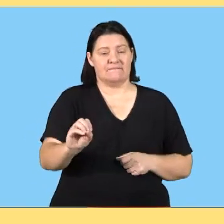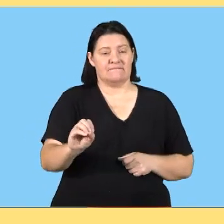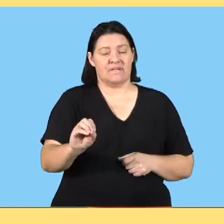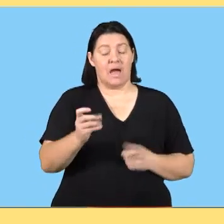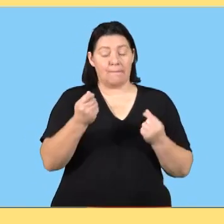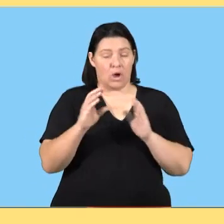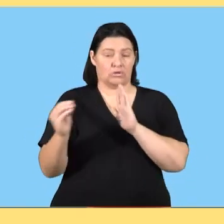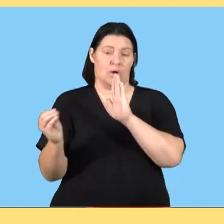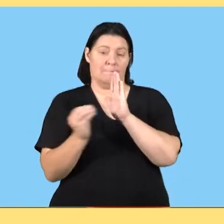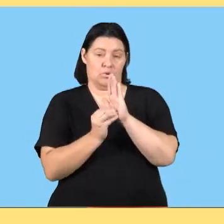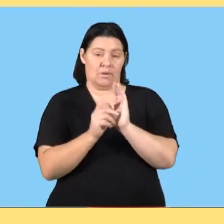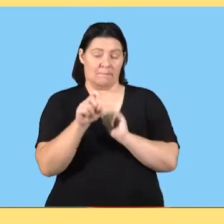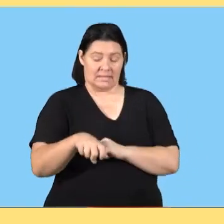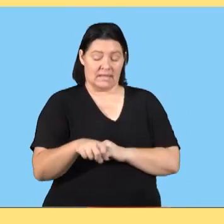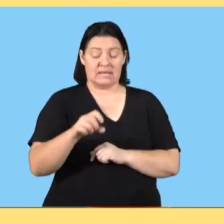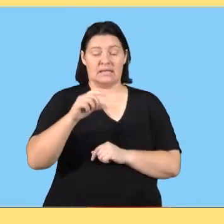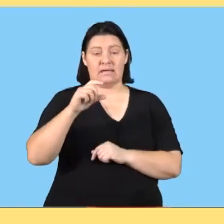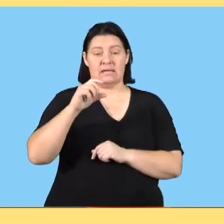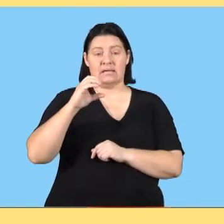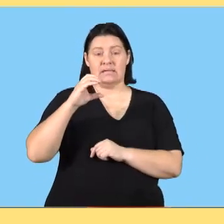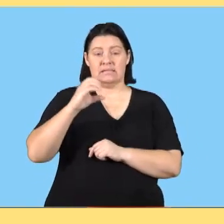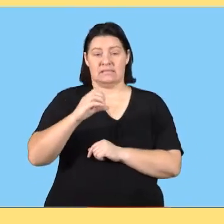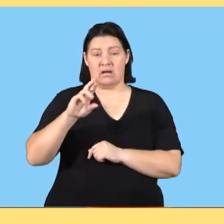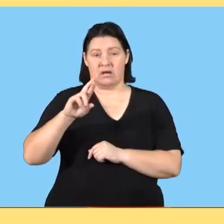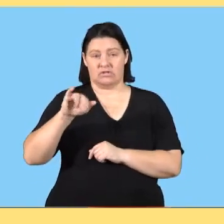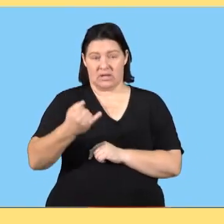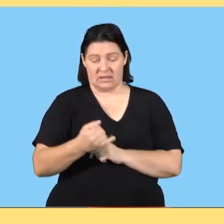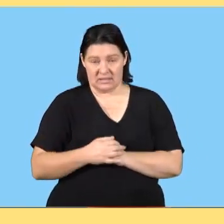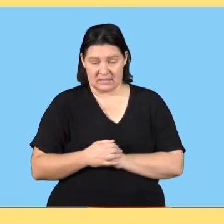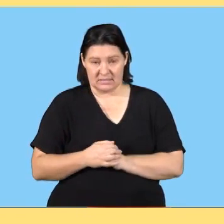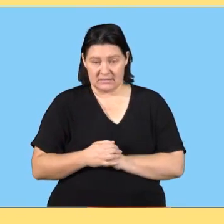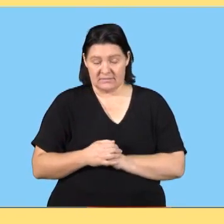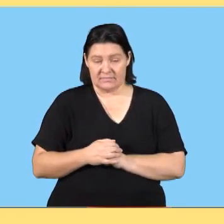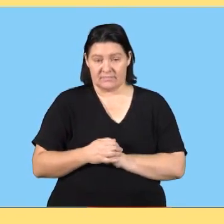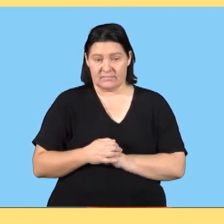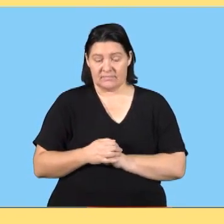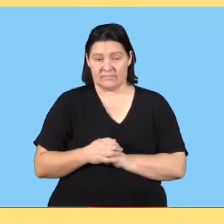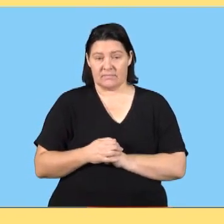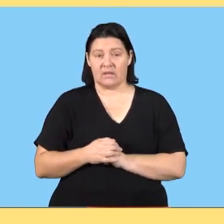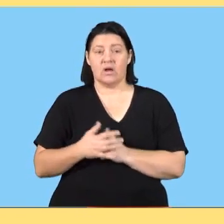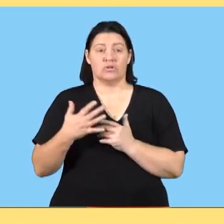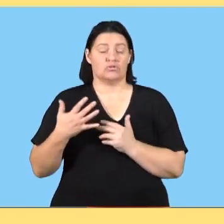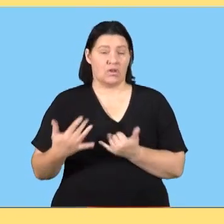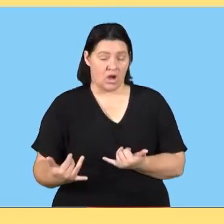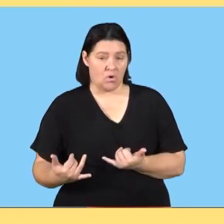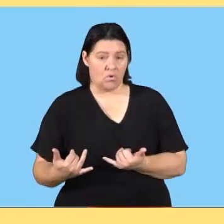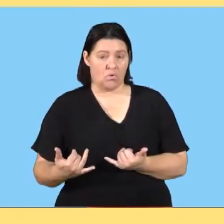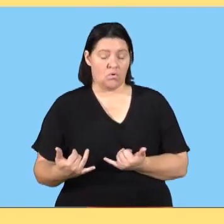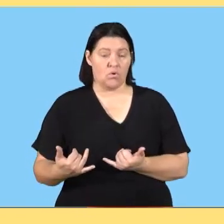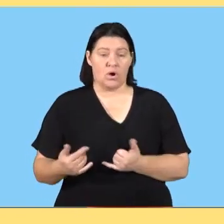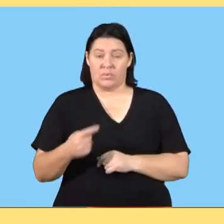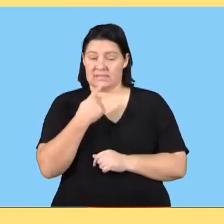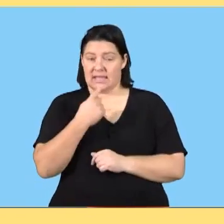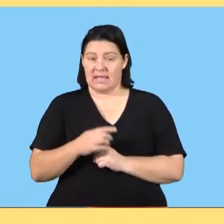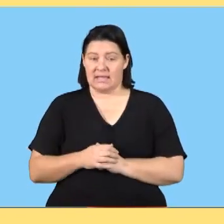and the amount must be recorded in the CRJ. When we are now writing off the bad debt, so we are coming